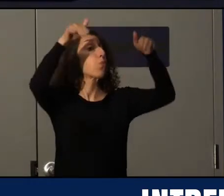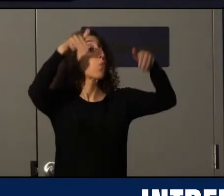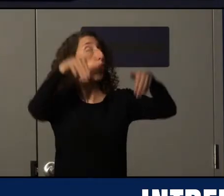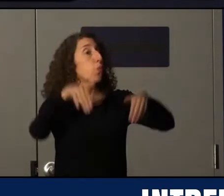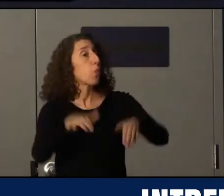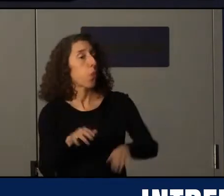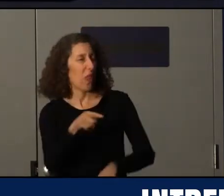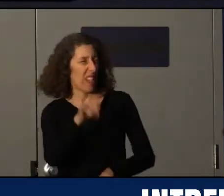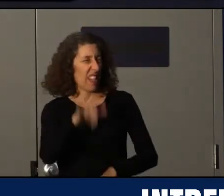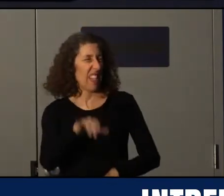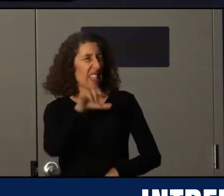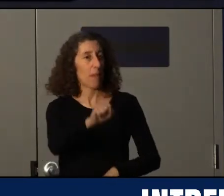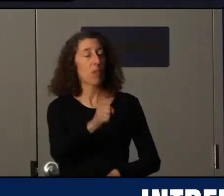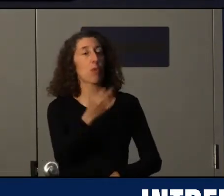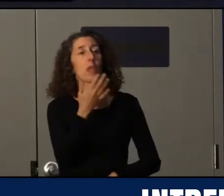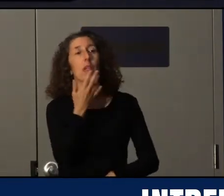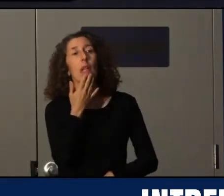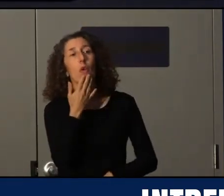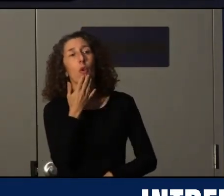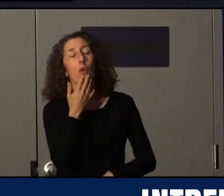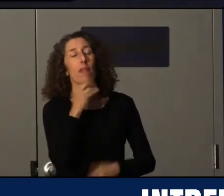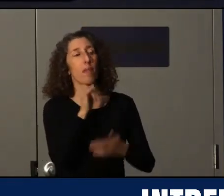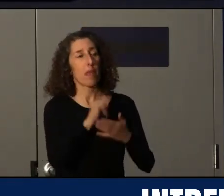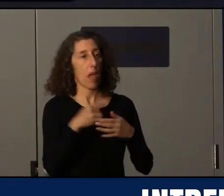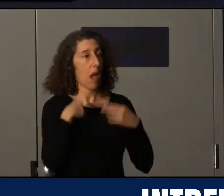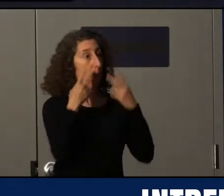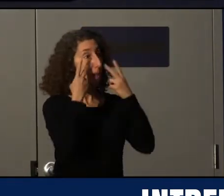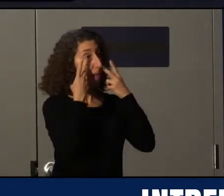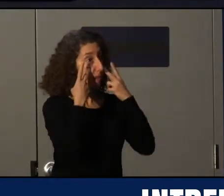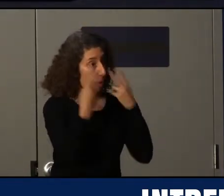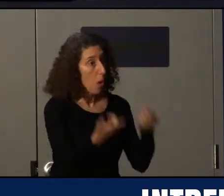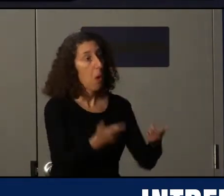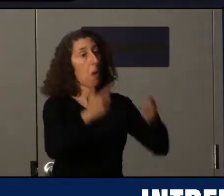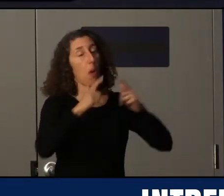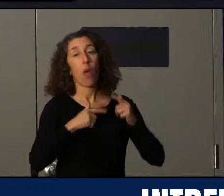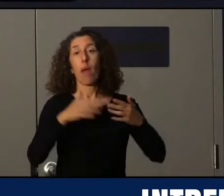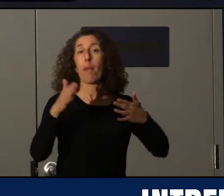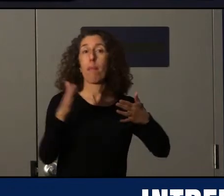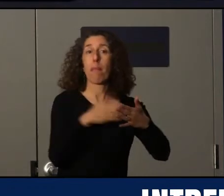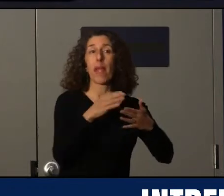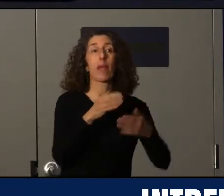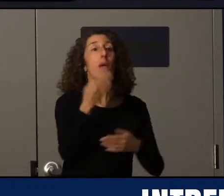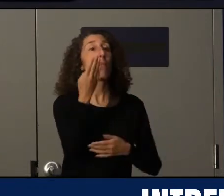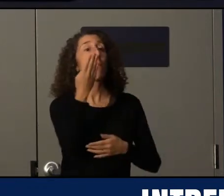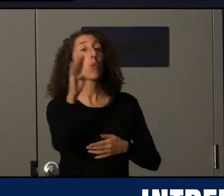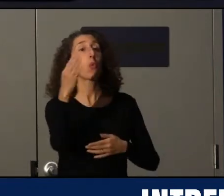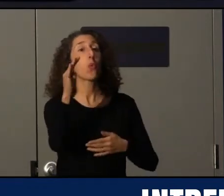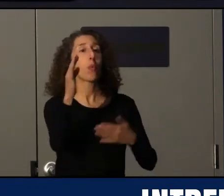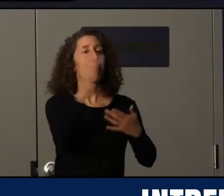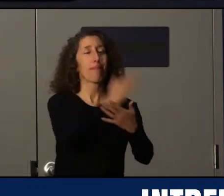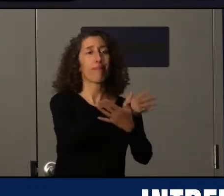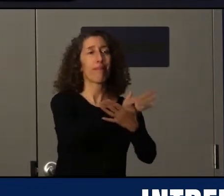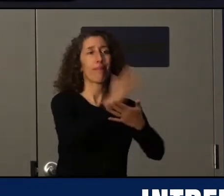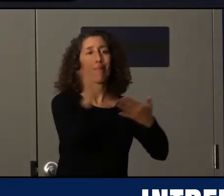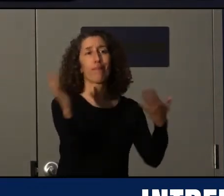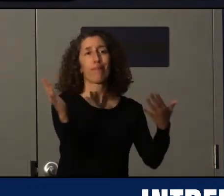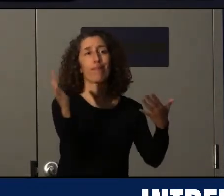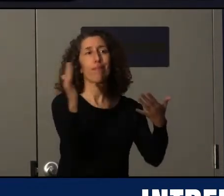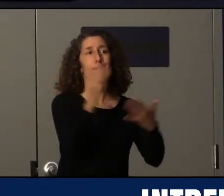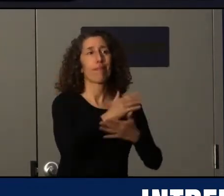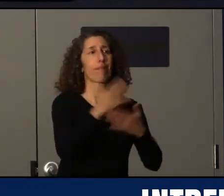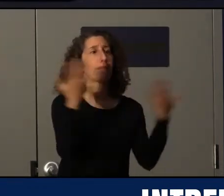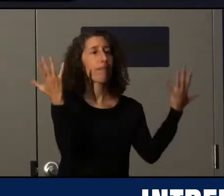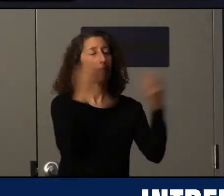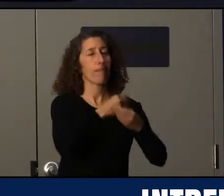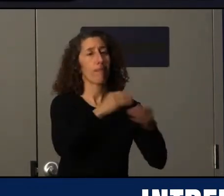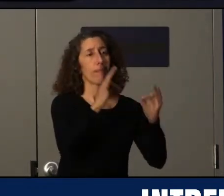had all my favorite colors of Earth, all the turquoises and blues, and it was just stunning. And so, yeah. And as you can imagine, you